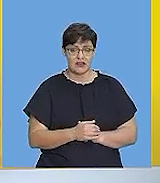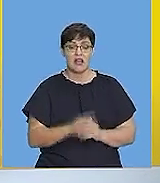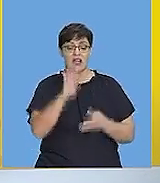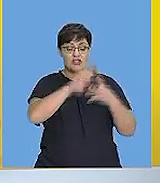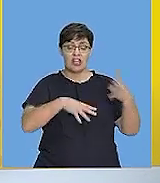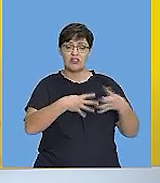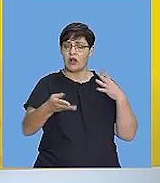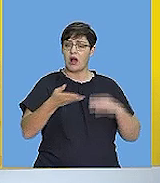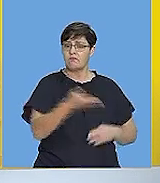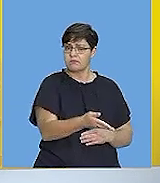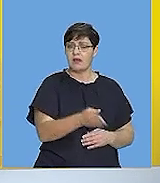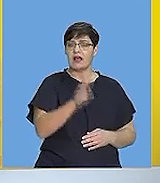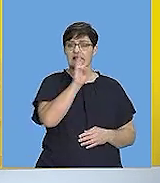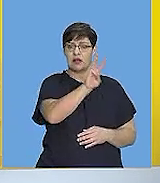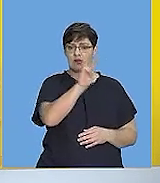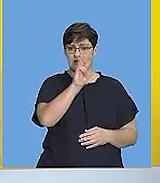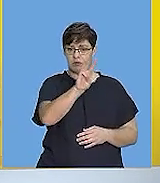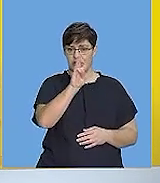on